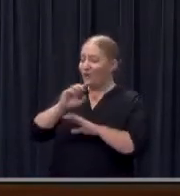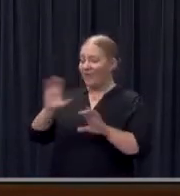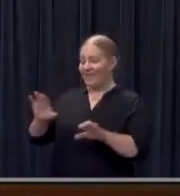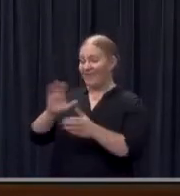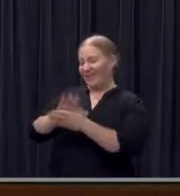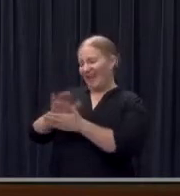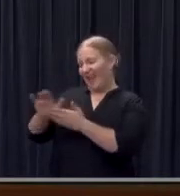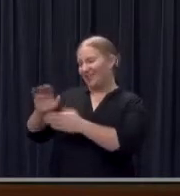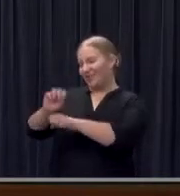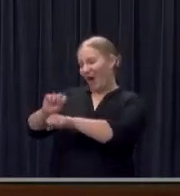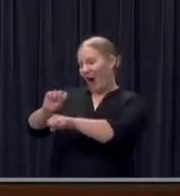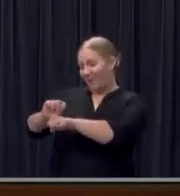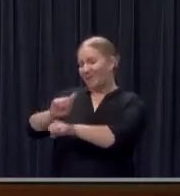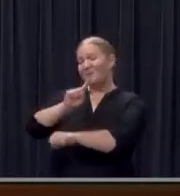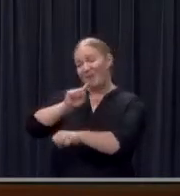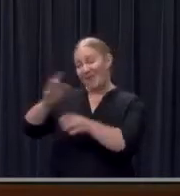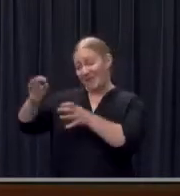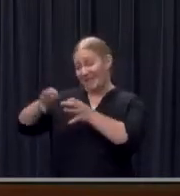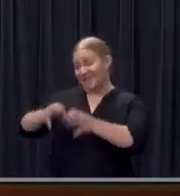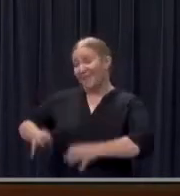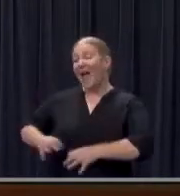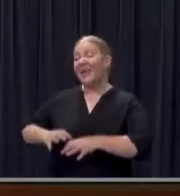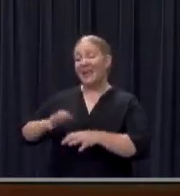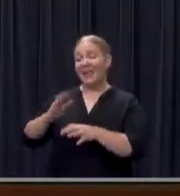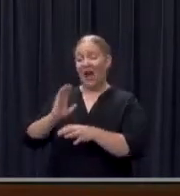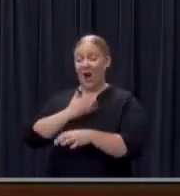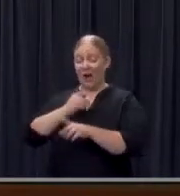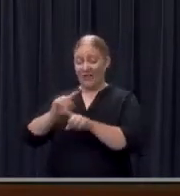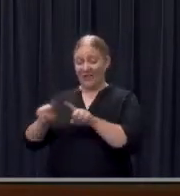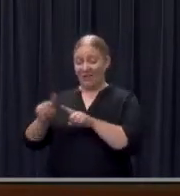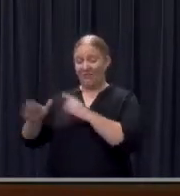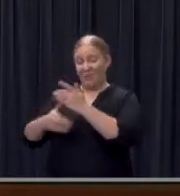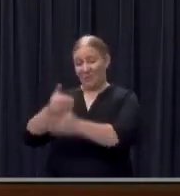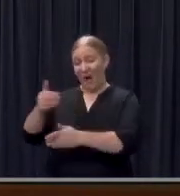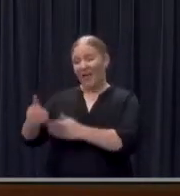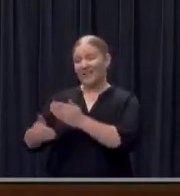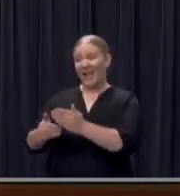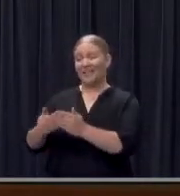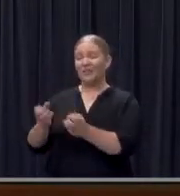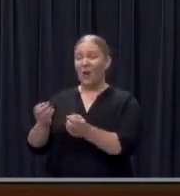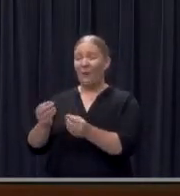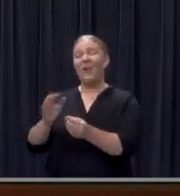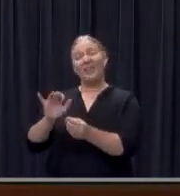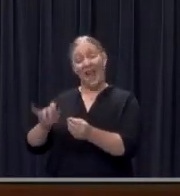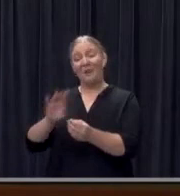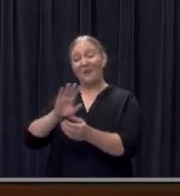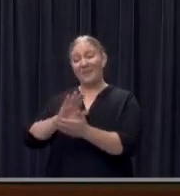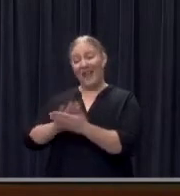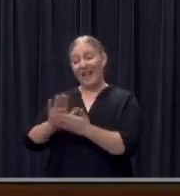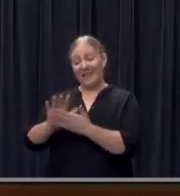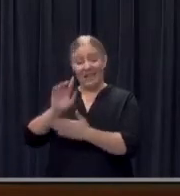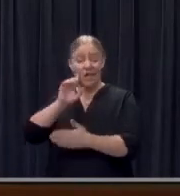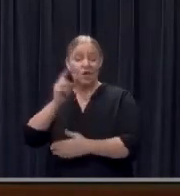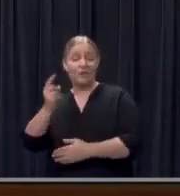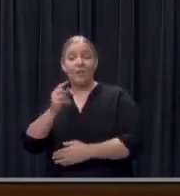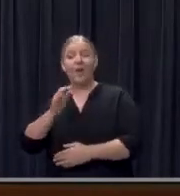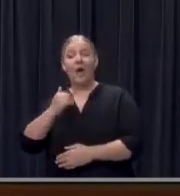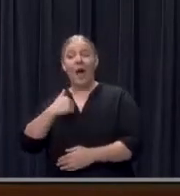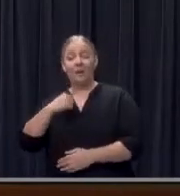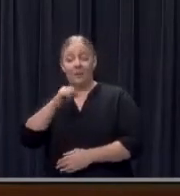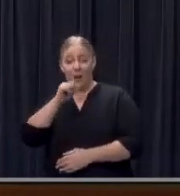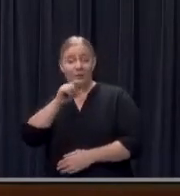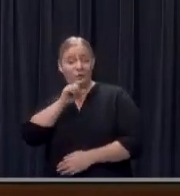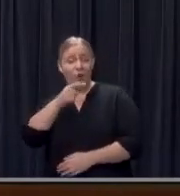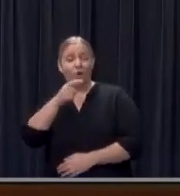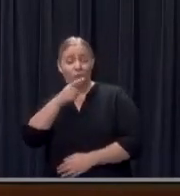nice job. He really did of explaining it and just our different process and things. And it was neat to hear somebody that I'm not sure who